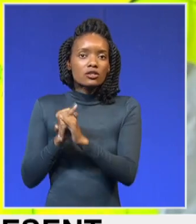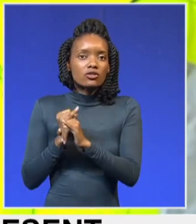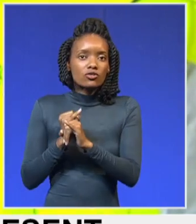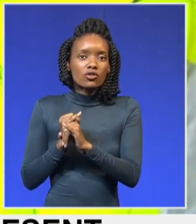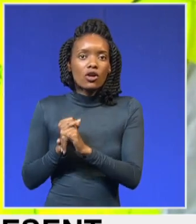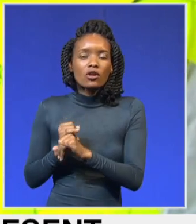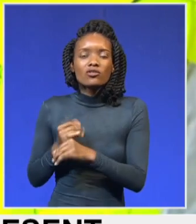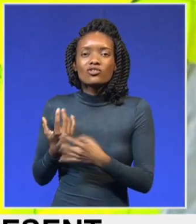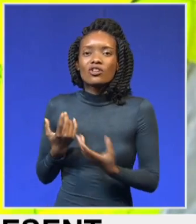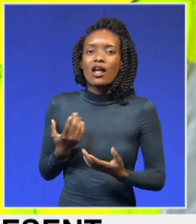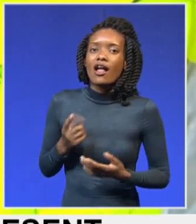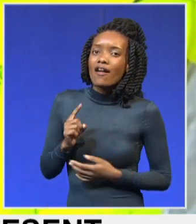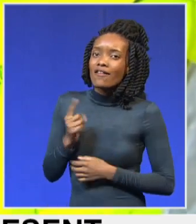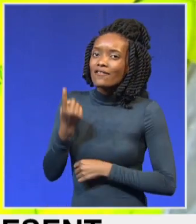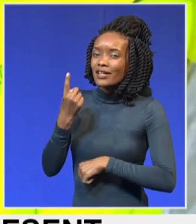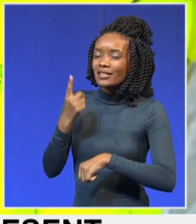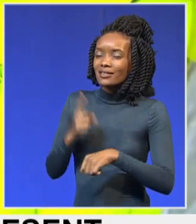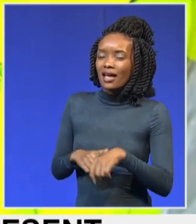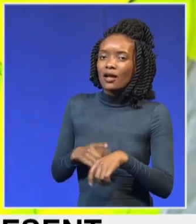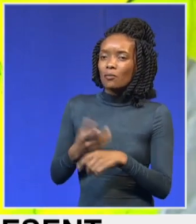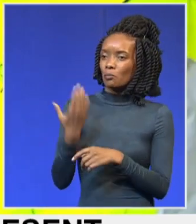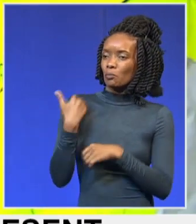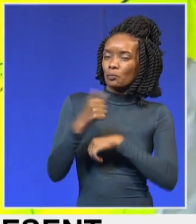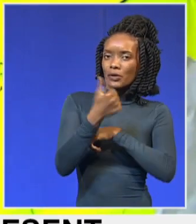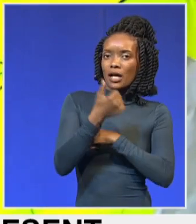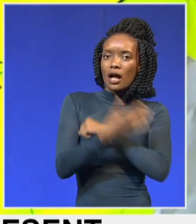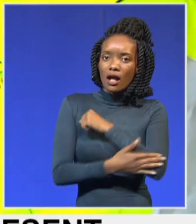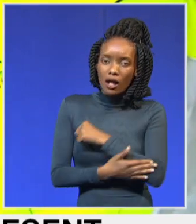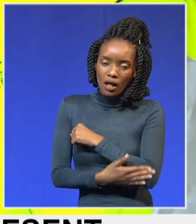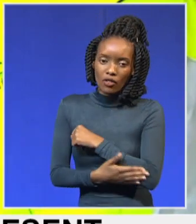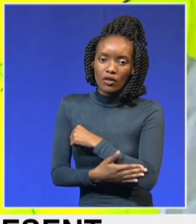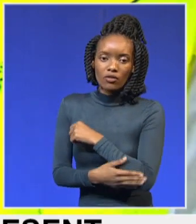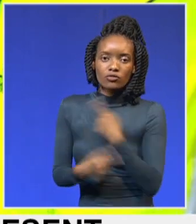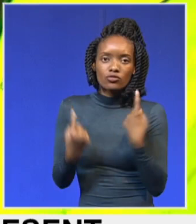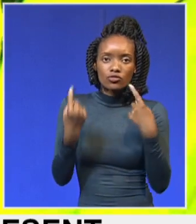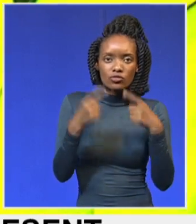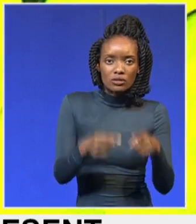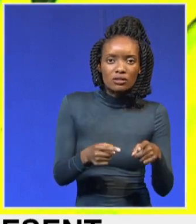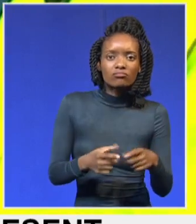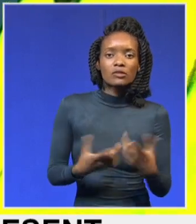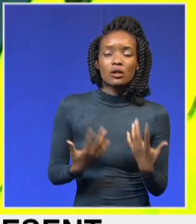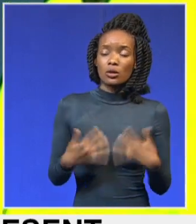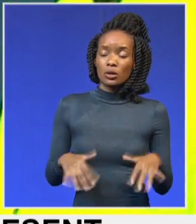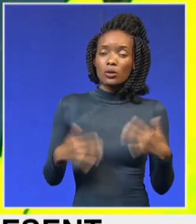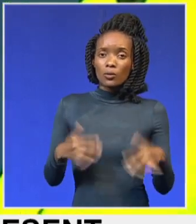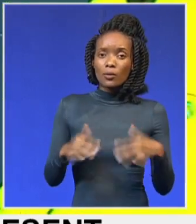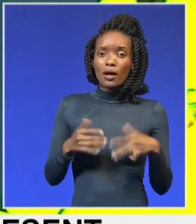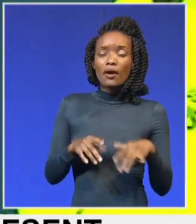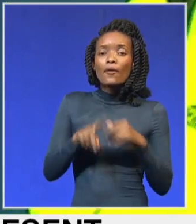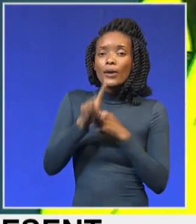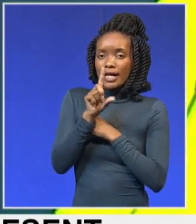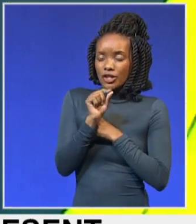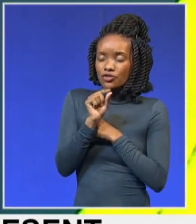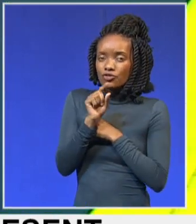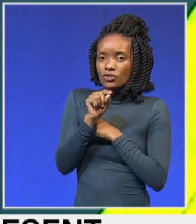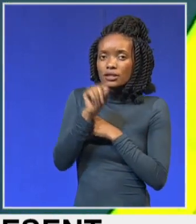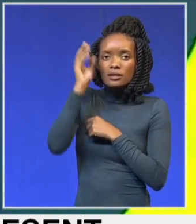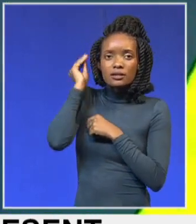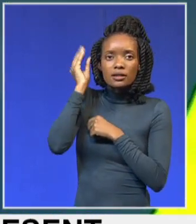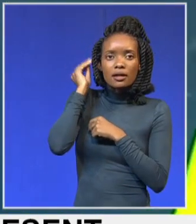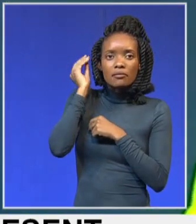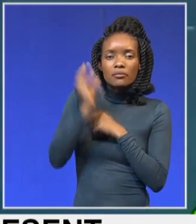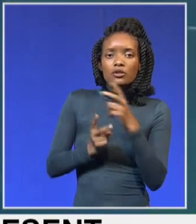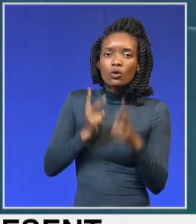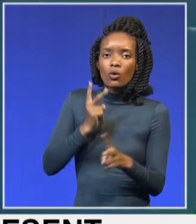it's really an exciting experience, and also to be part of the broader or the